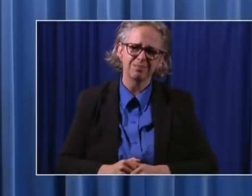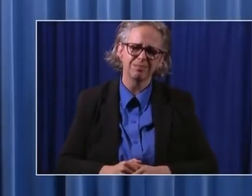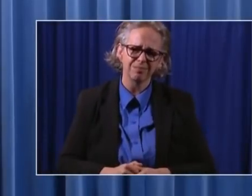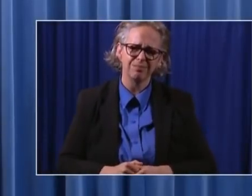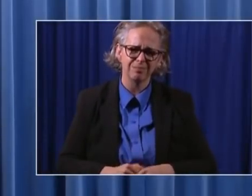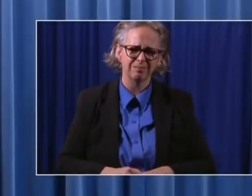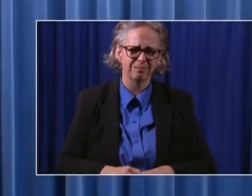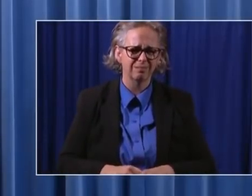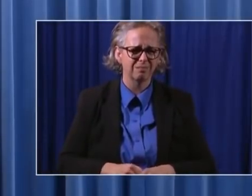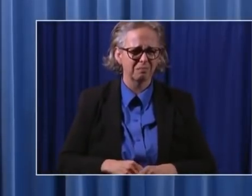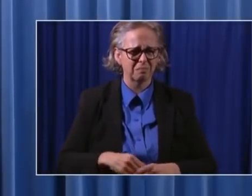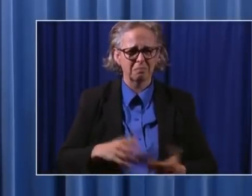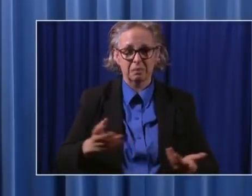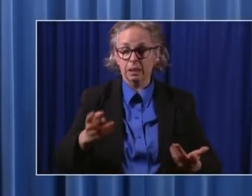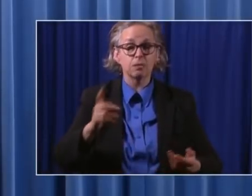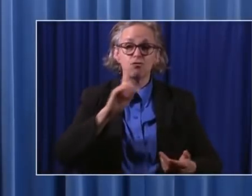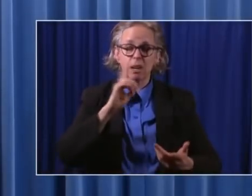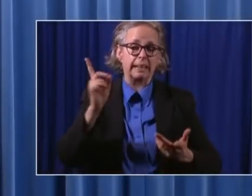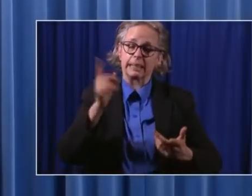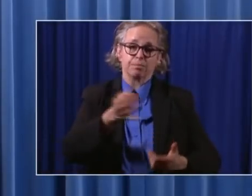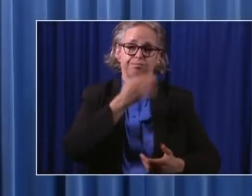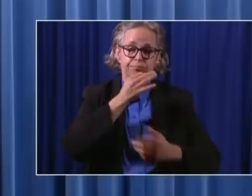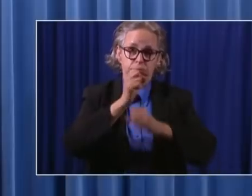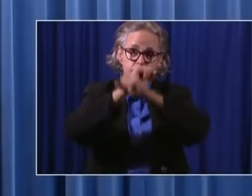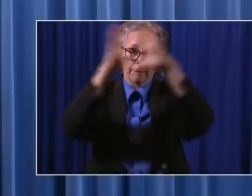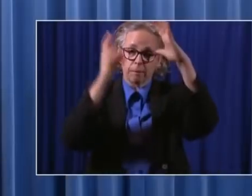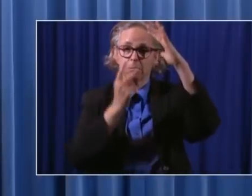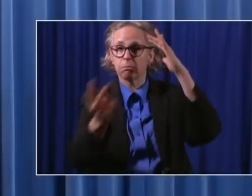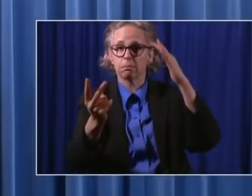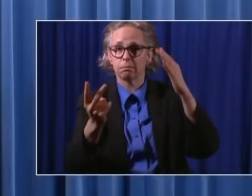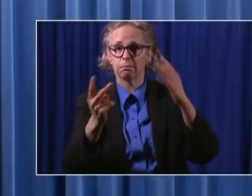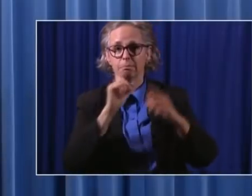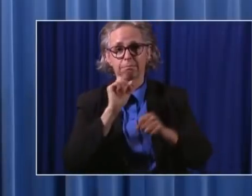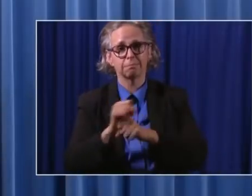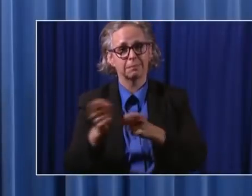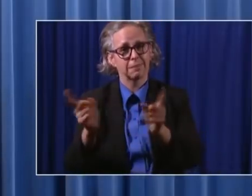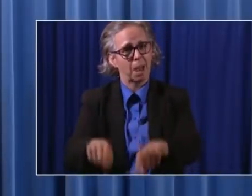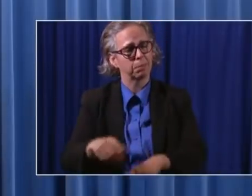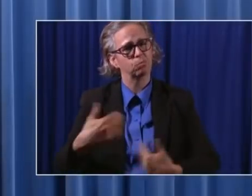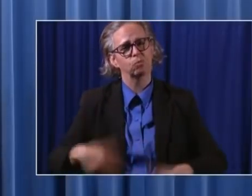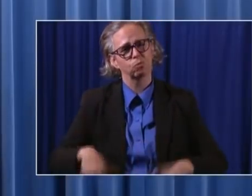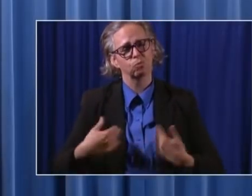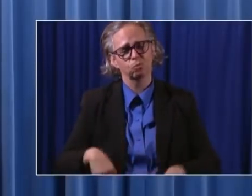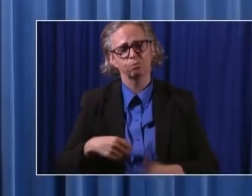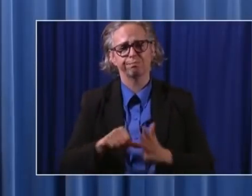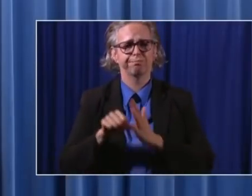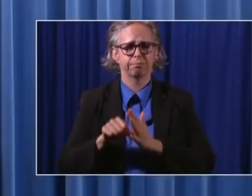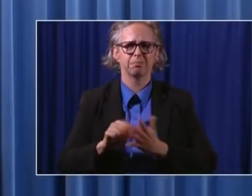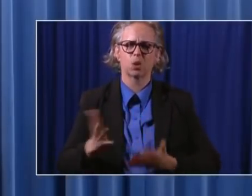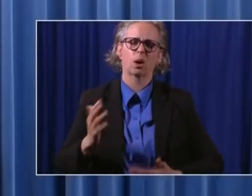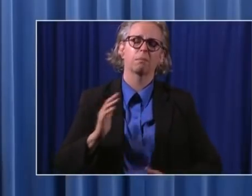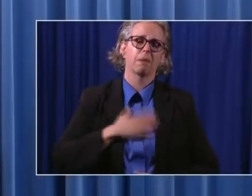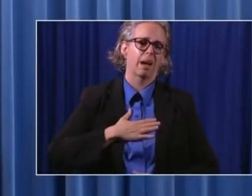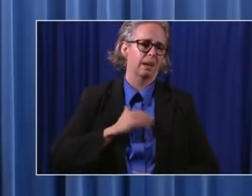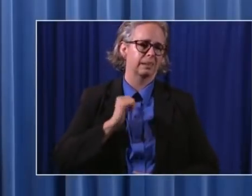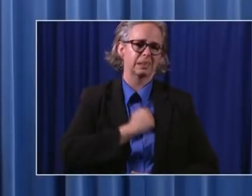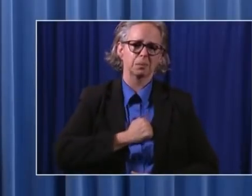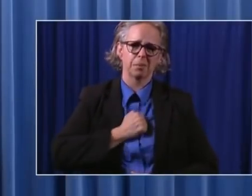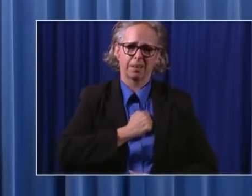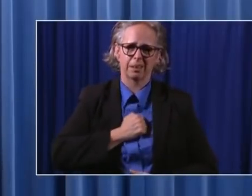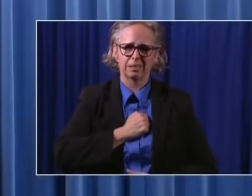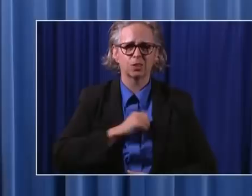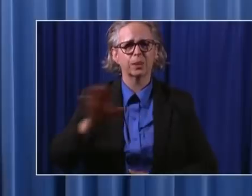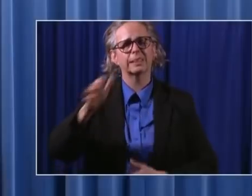future. He made it happen. Our sympathy goes out to his wife, Barbara,